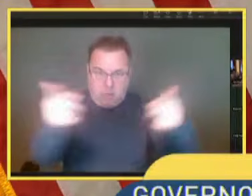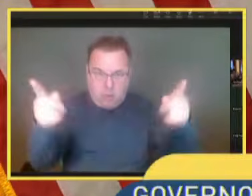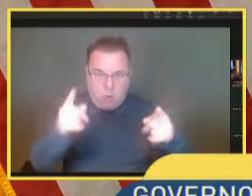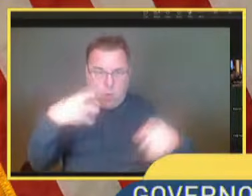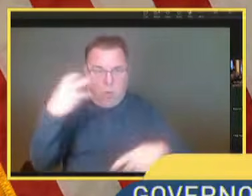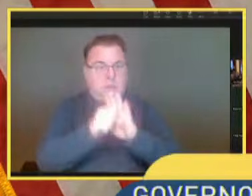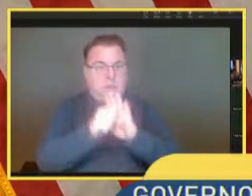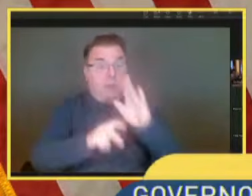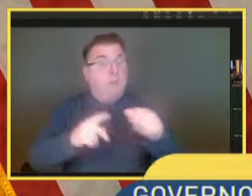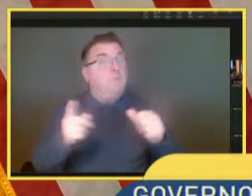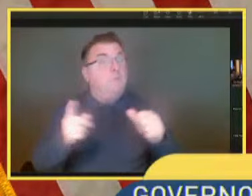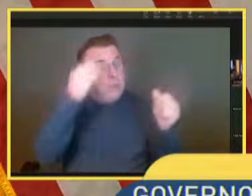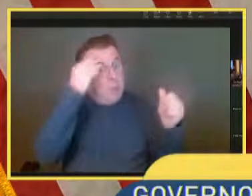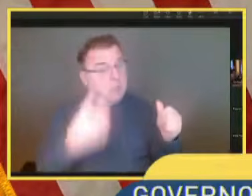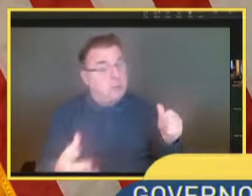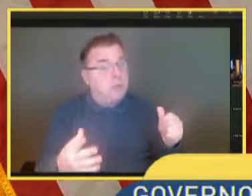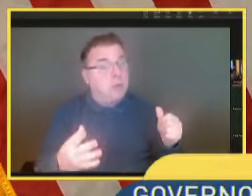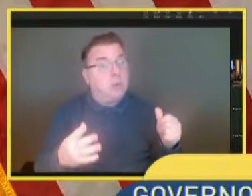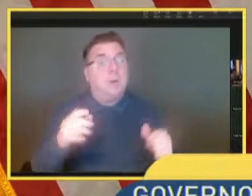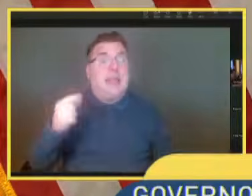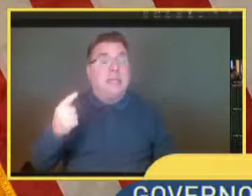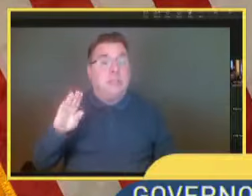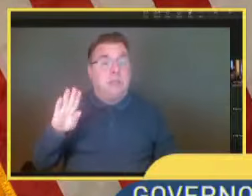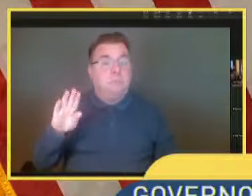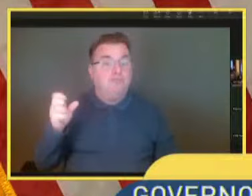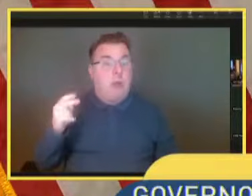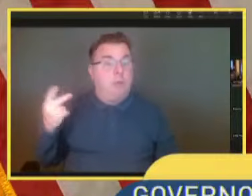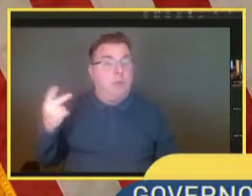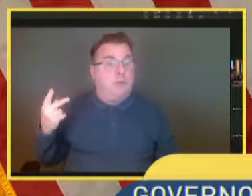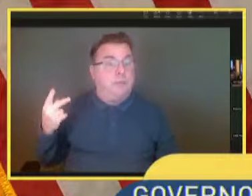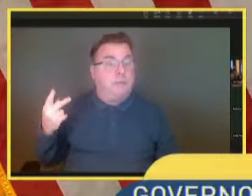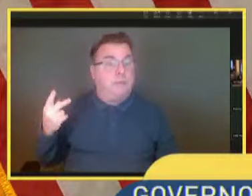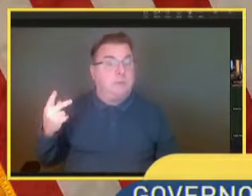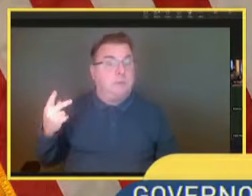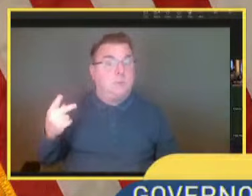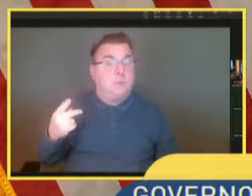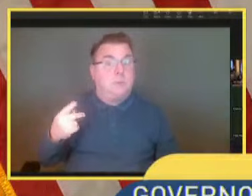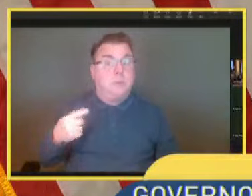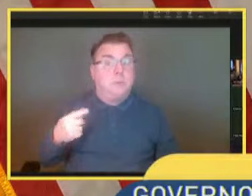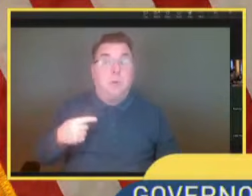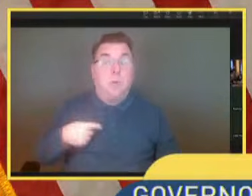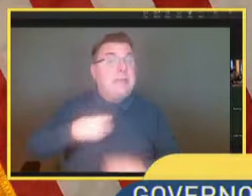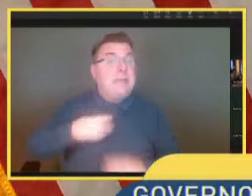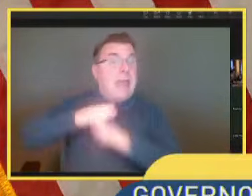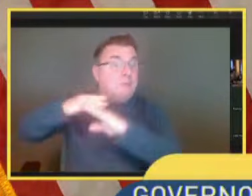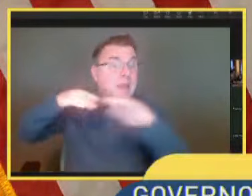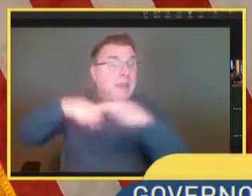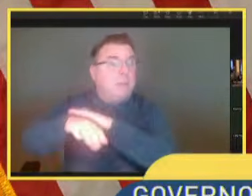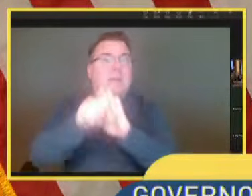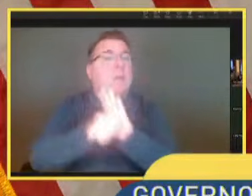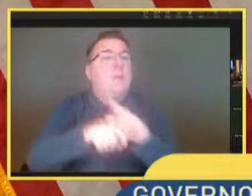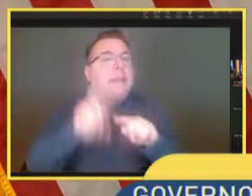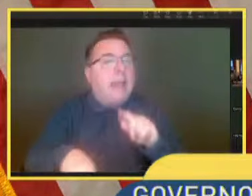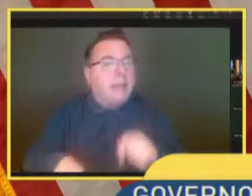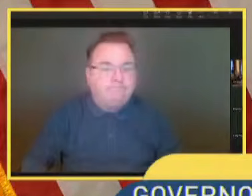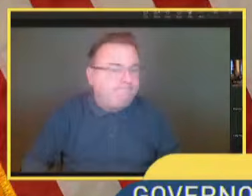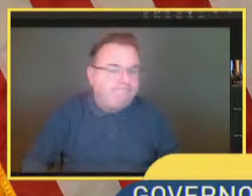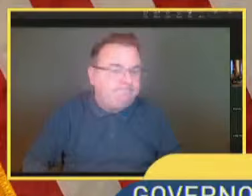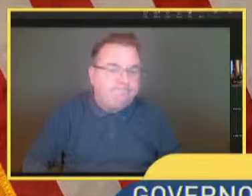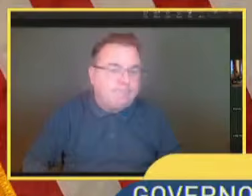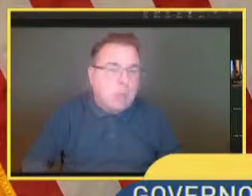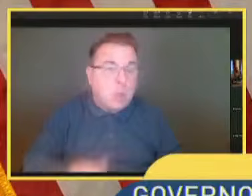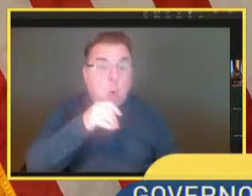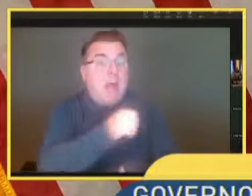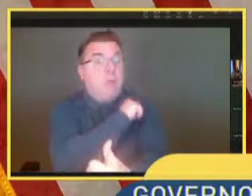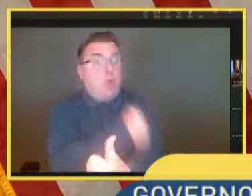First, Attorney General Brown and I cannot stop ICE from being in our state. We don't have that power. No governor has